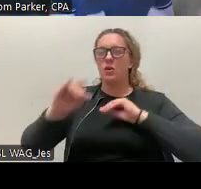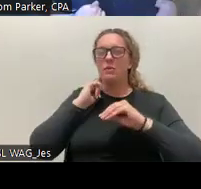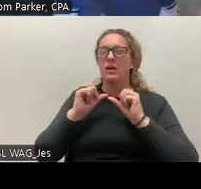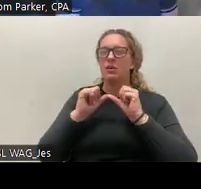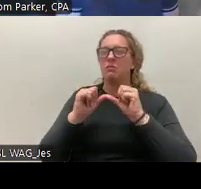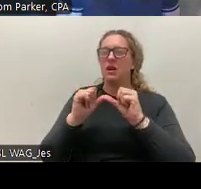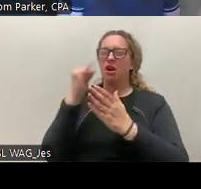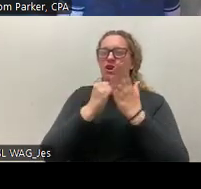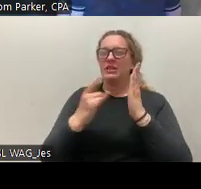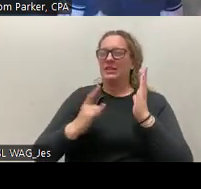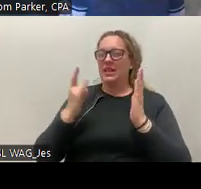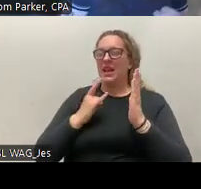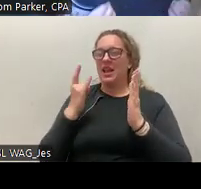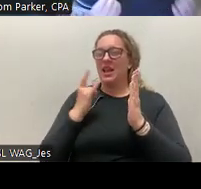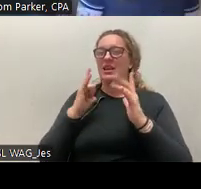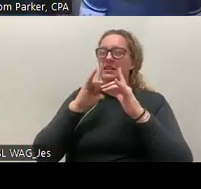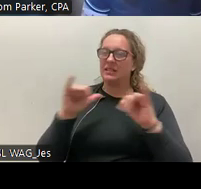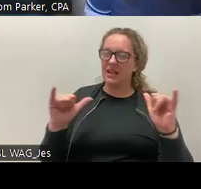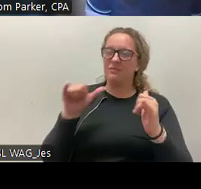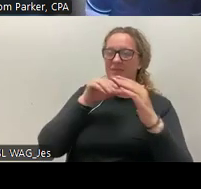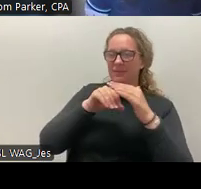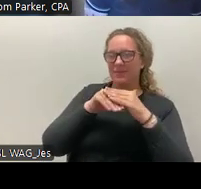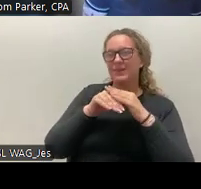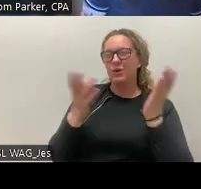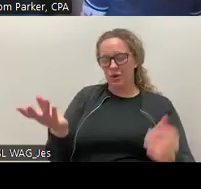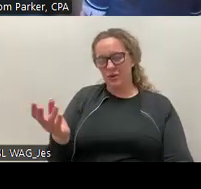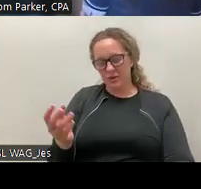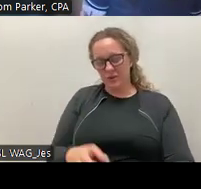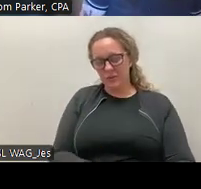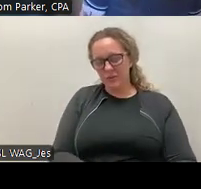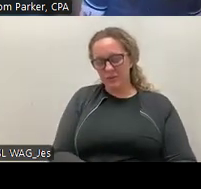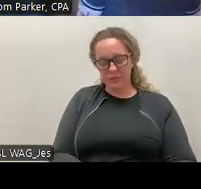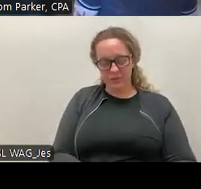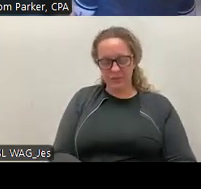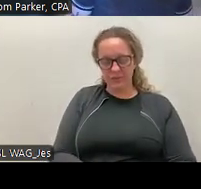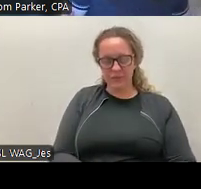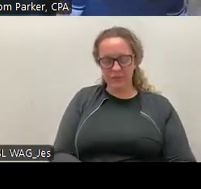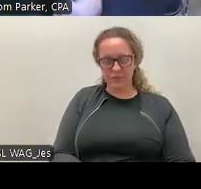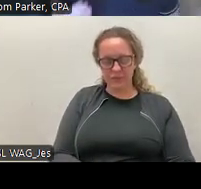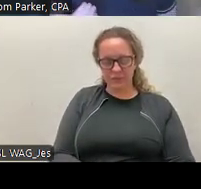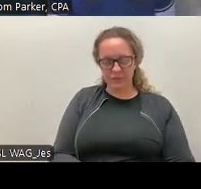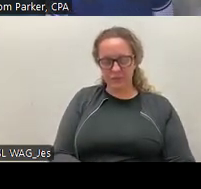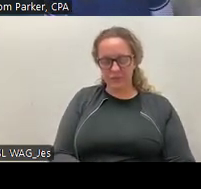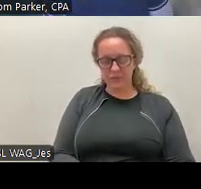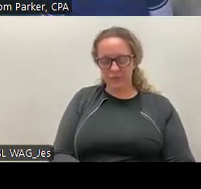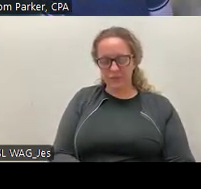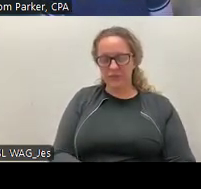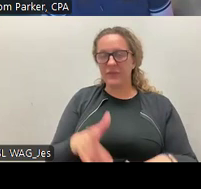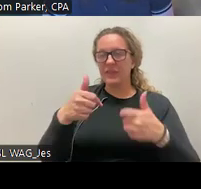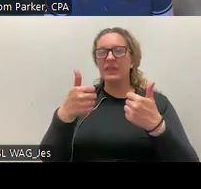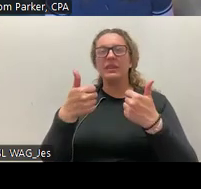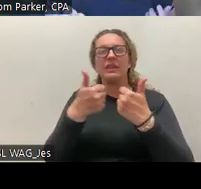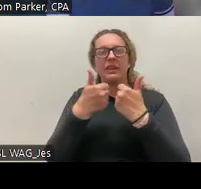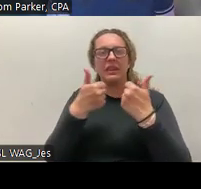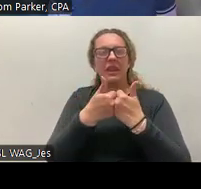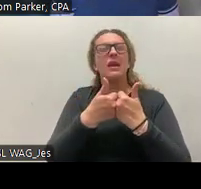the artistic style while still being accessible. The guideline to check this out would be in the gaming accessibility guidelines,